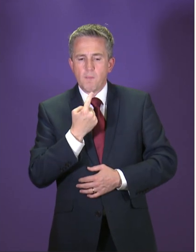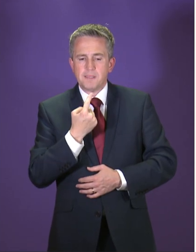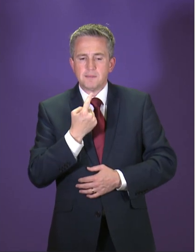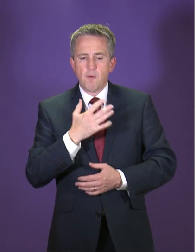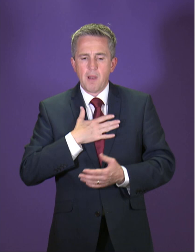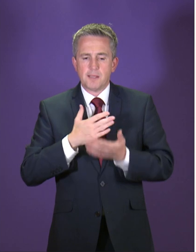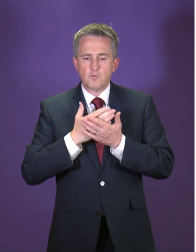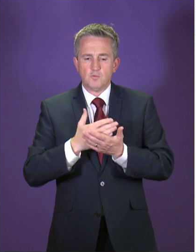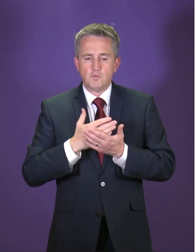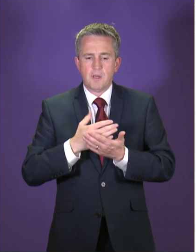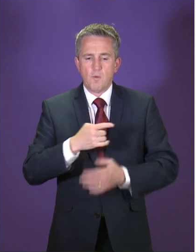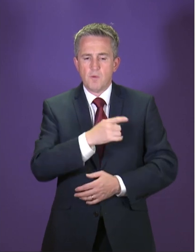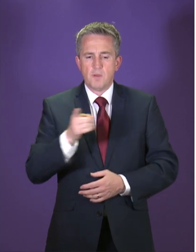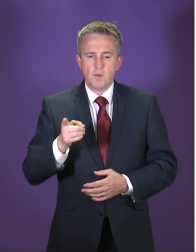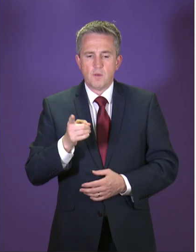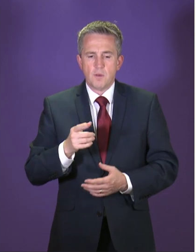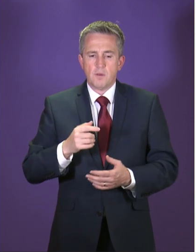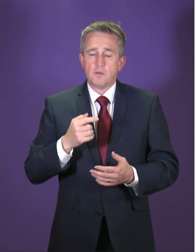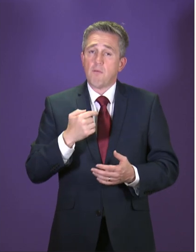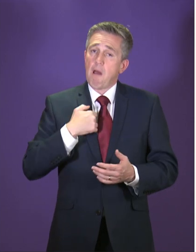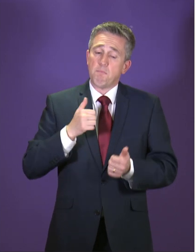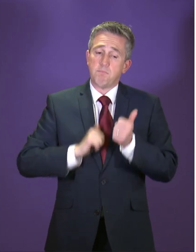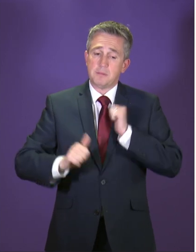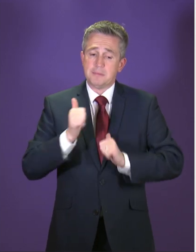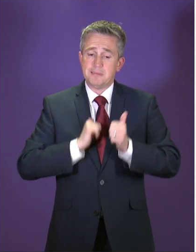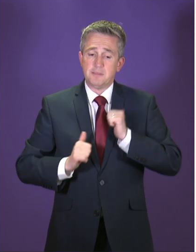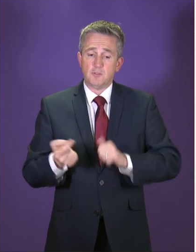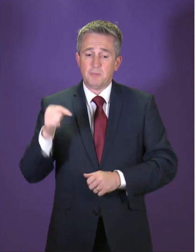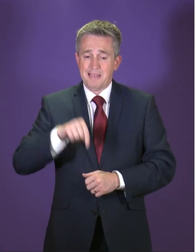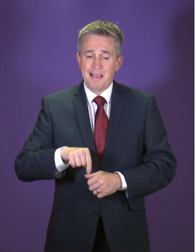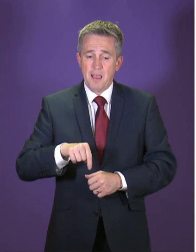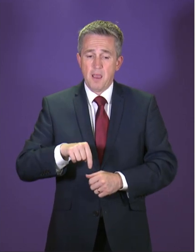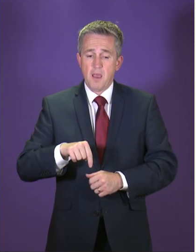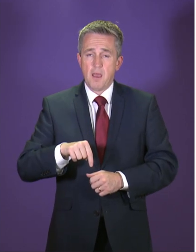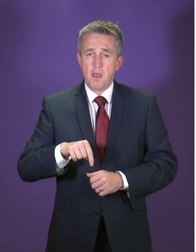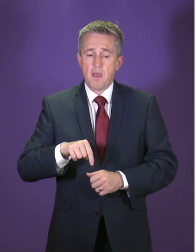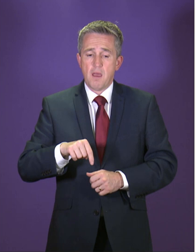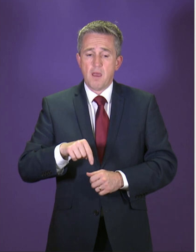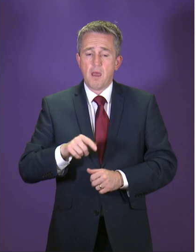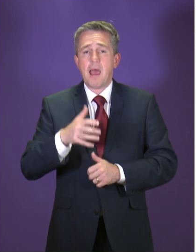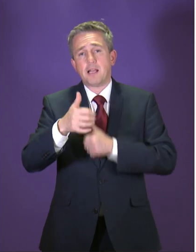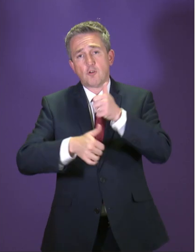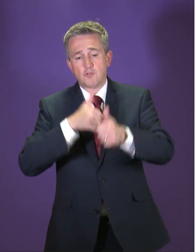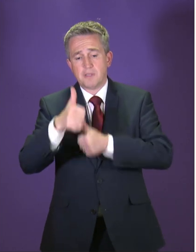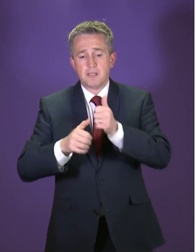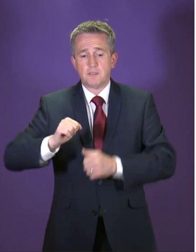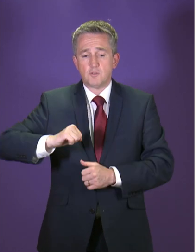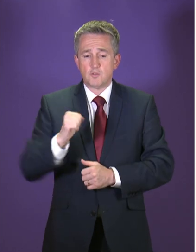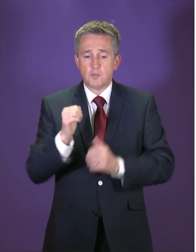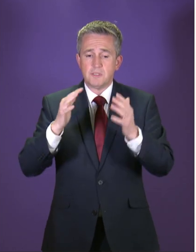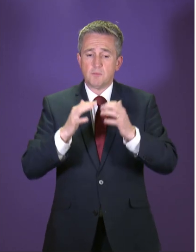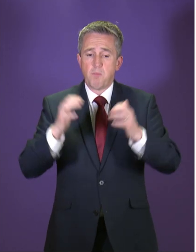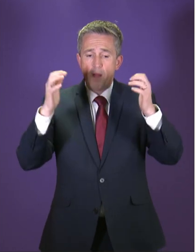to share with you. So it's an honor to be here, and I'd like to congratulate the Scottish Parliament